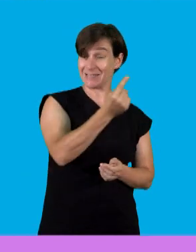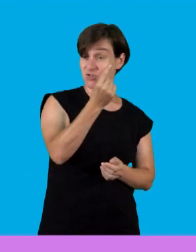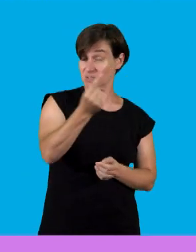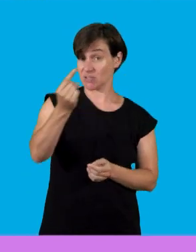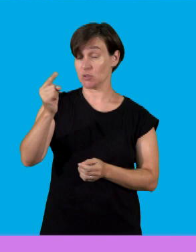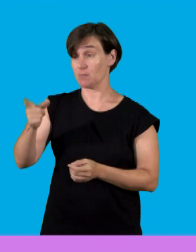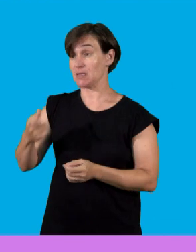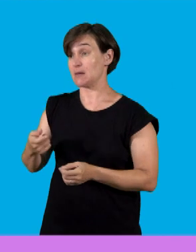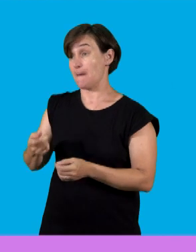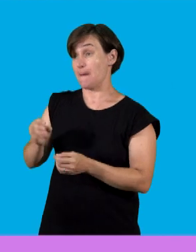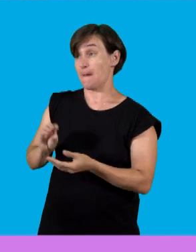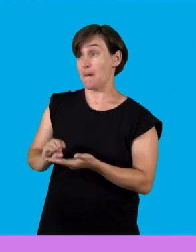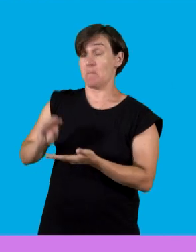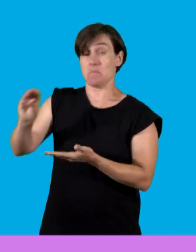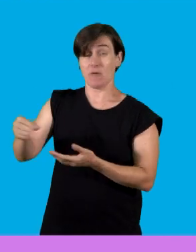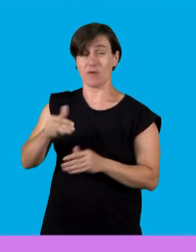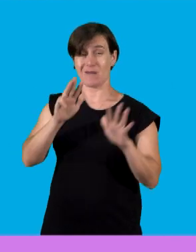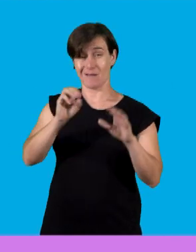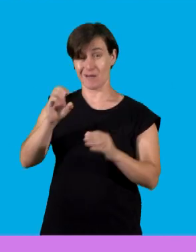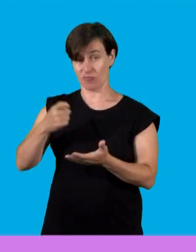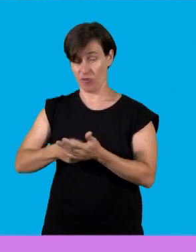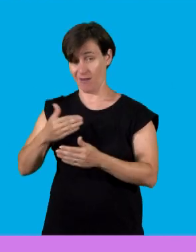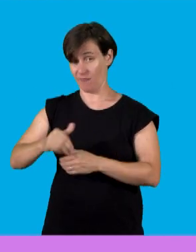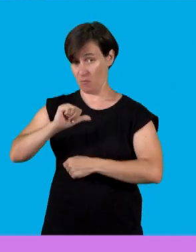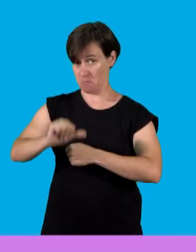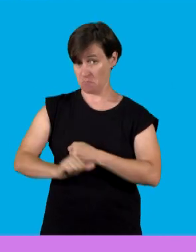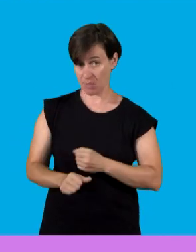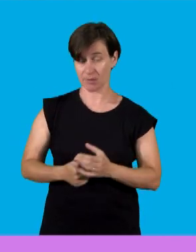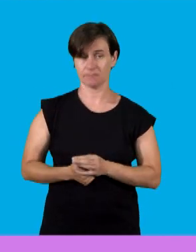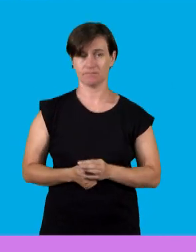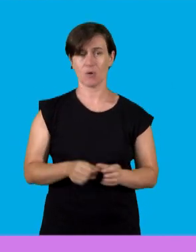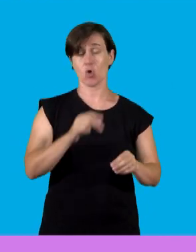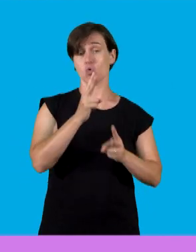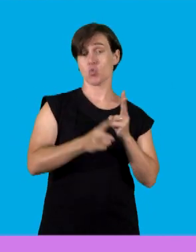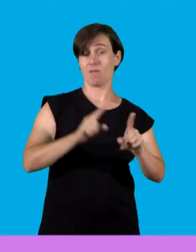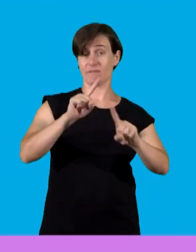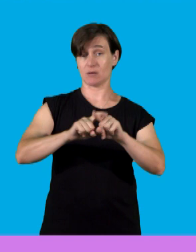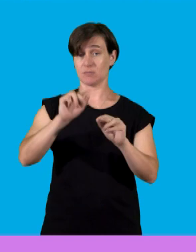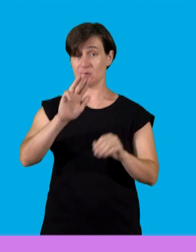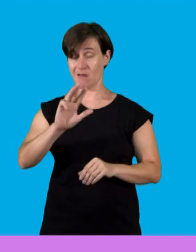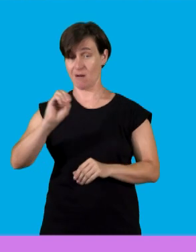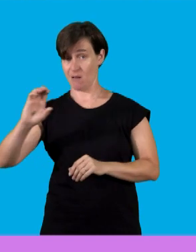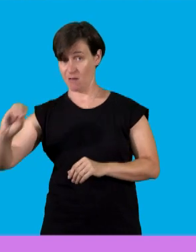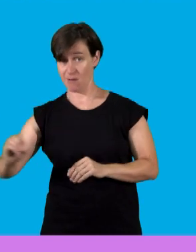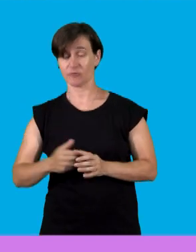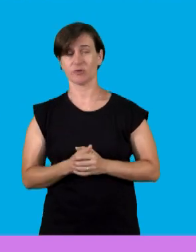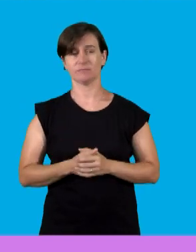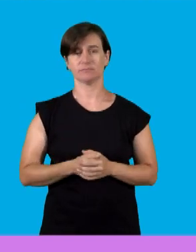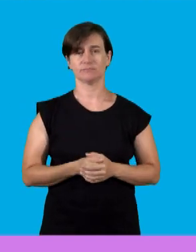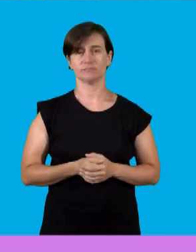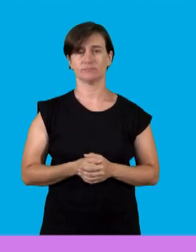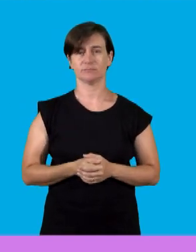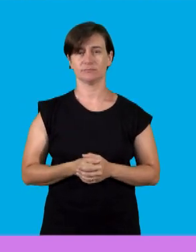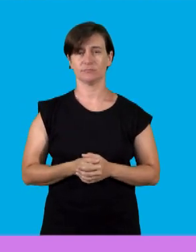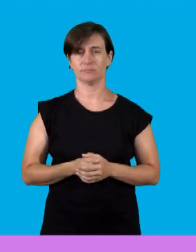each person is contributing 900 Rand. Okay, so I'll say 12 multiplied by 900.